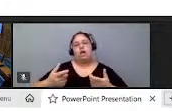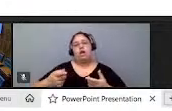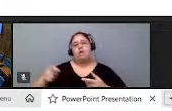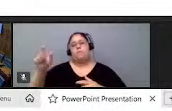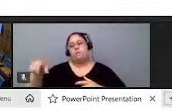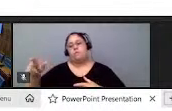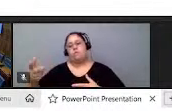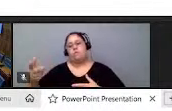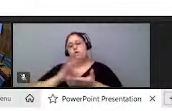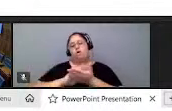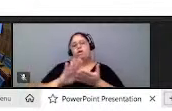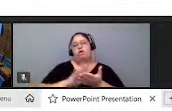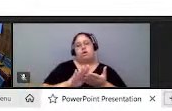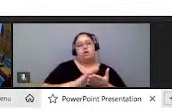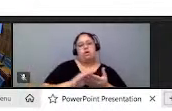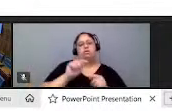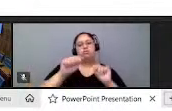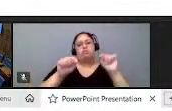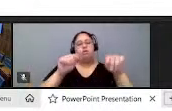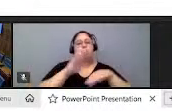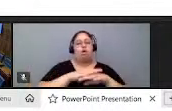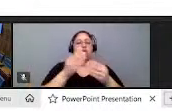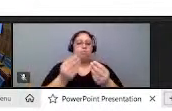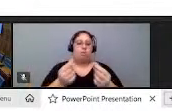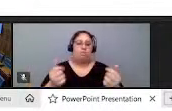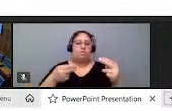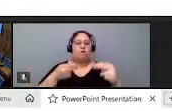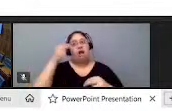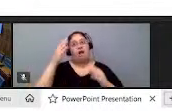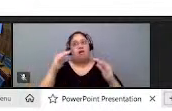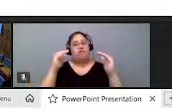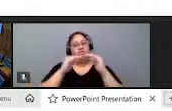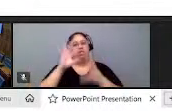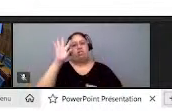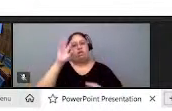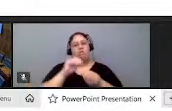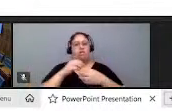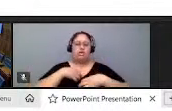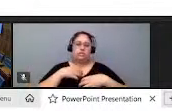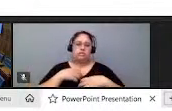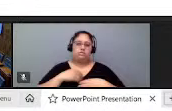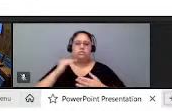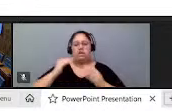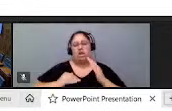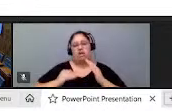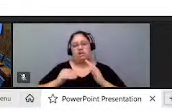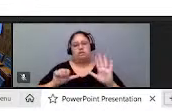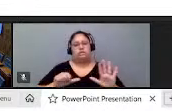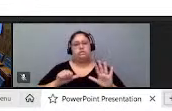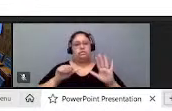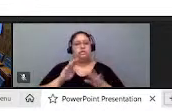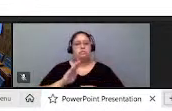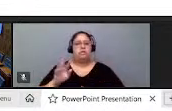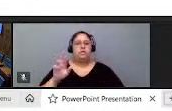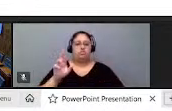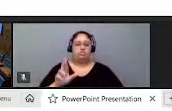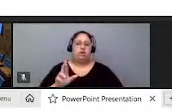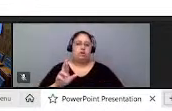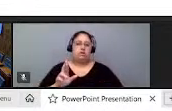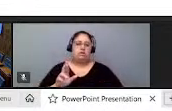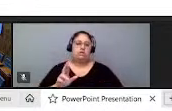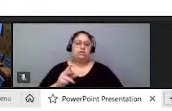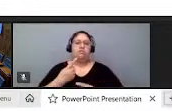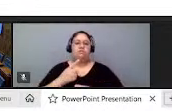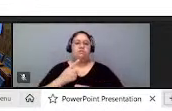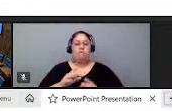of the property so just at a high level um the total assets is just less than 16 billion Rand um